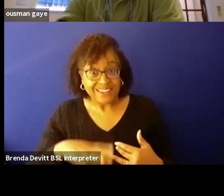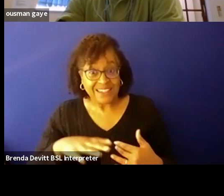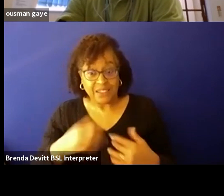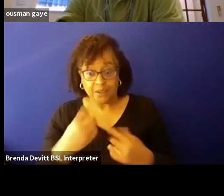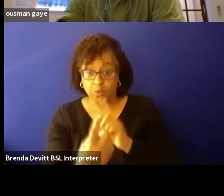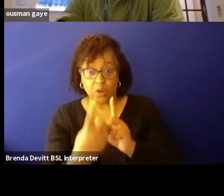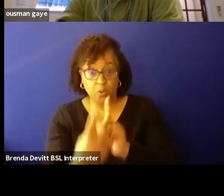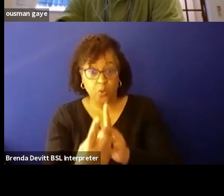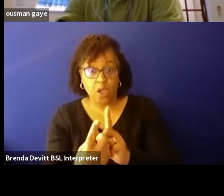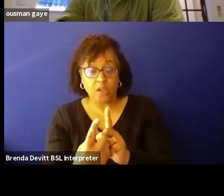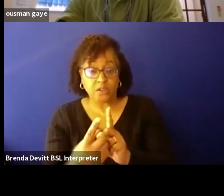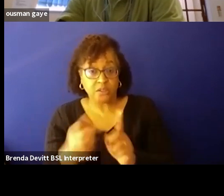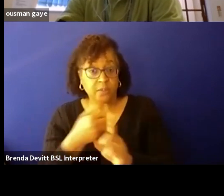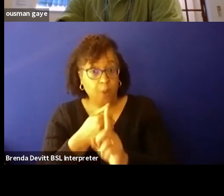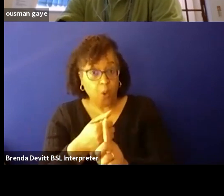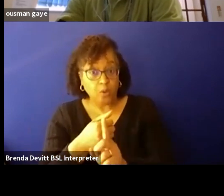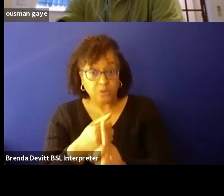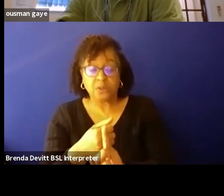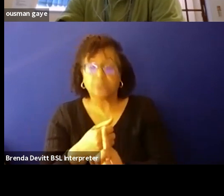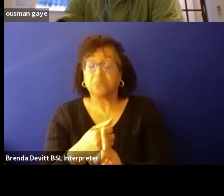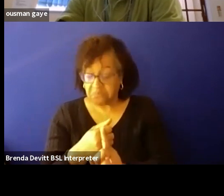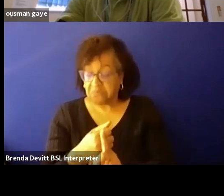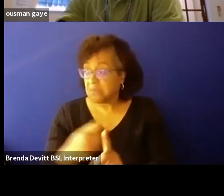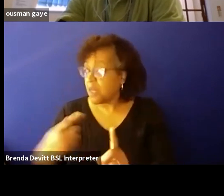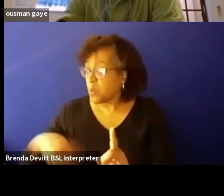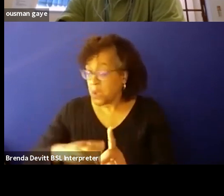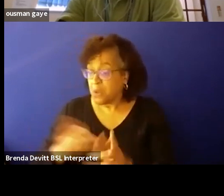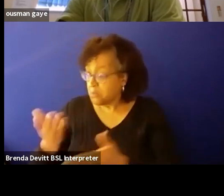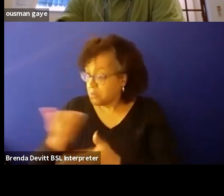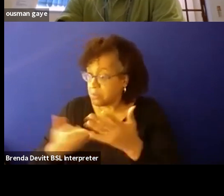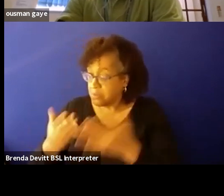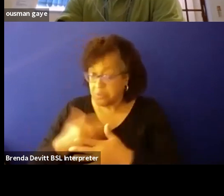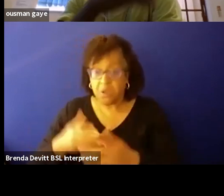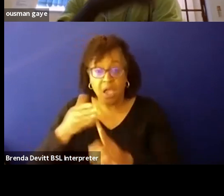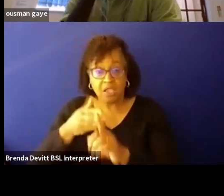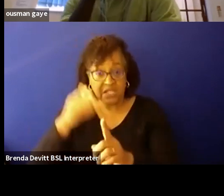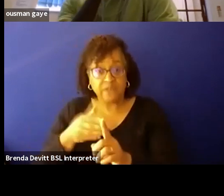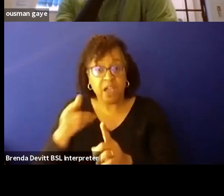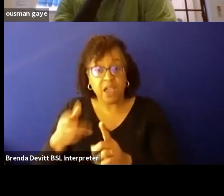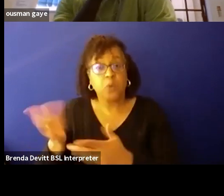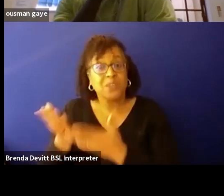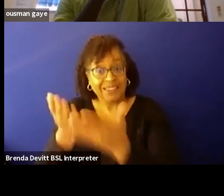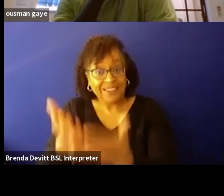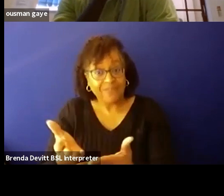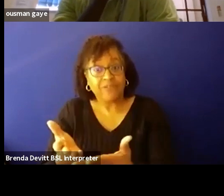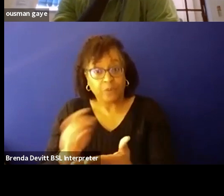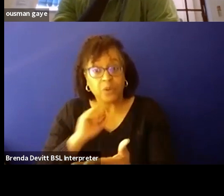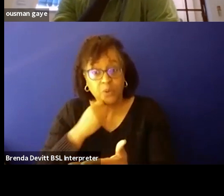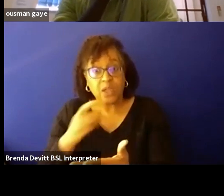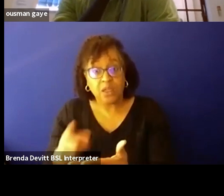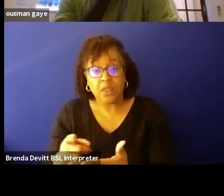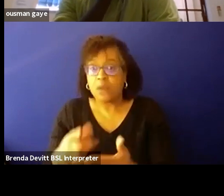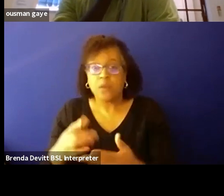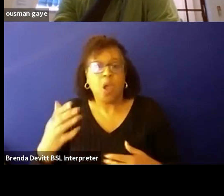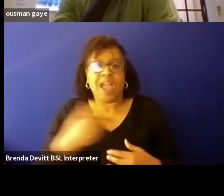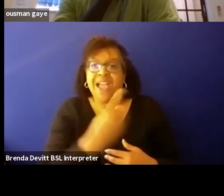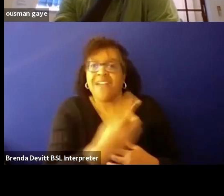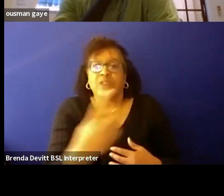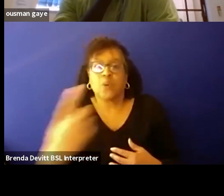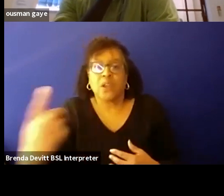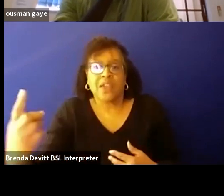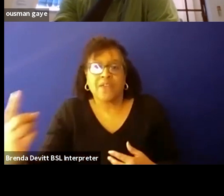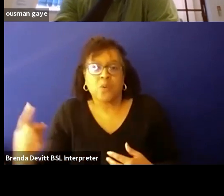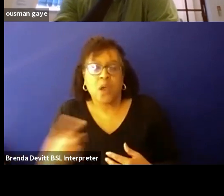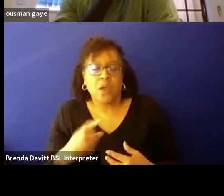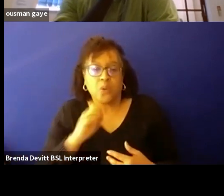give that to everybody and we don't give it very often. And even when we do give one-to-one support, we move away from